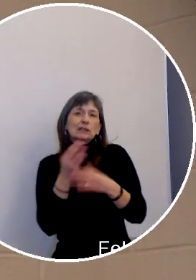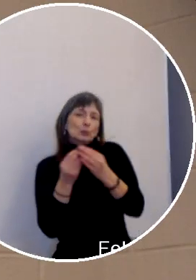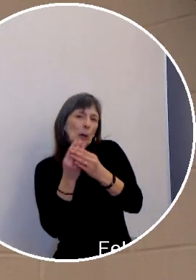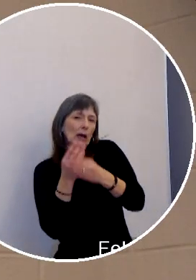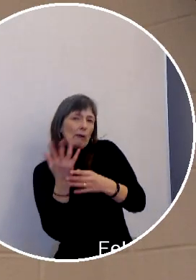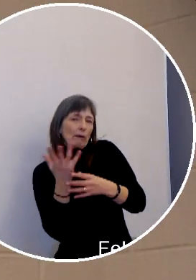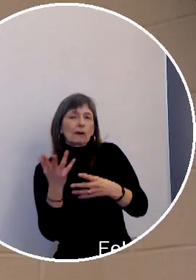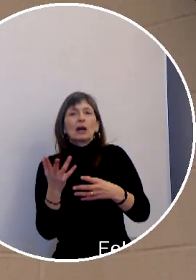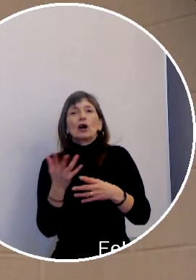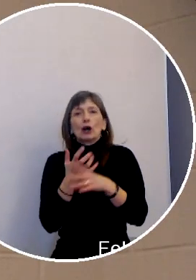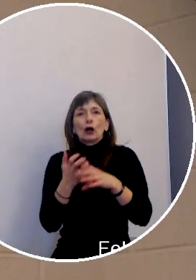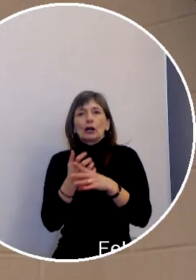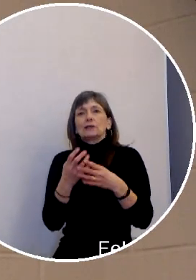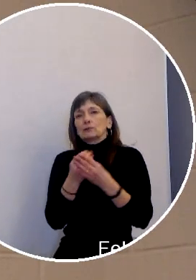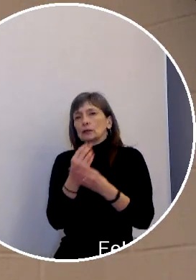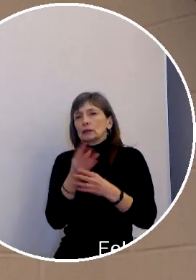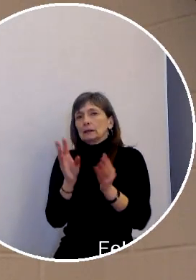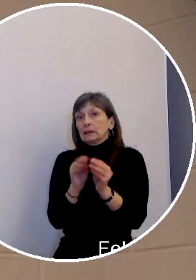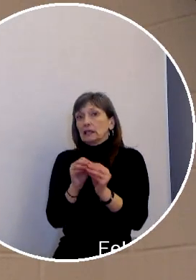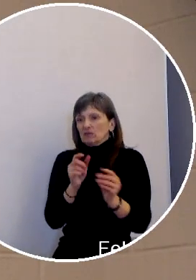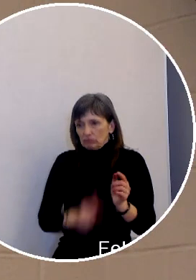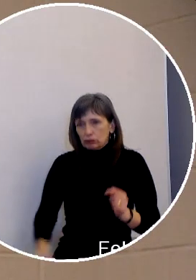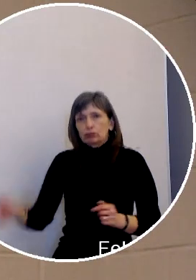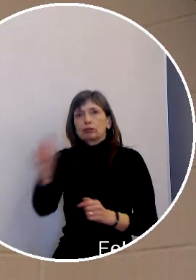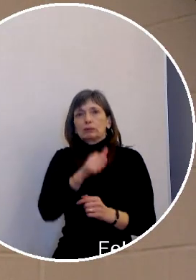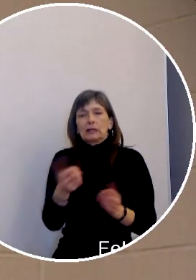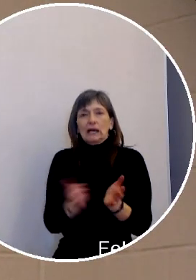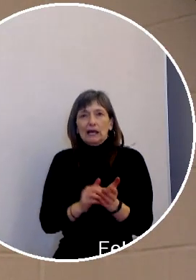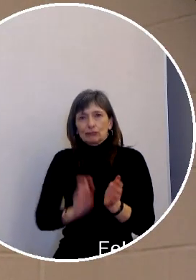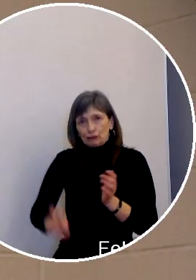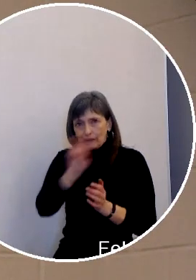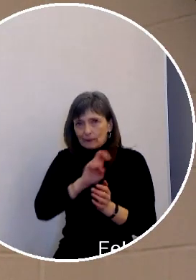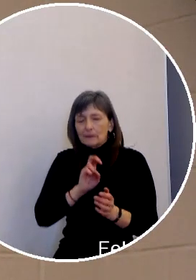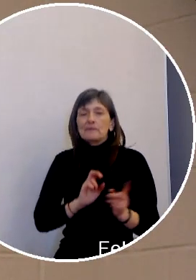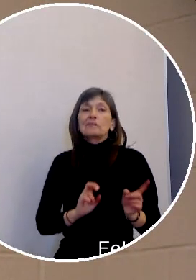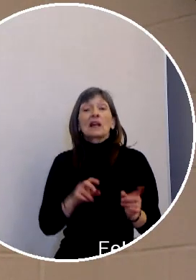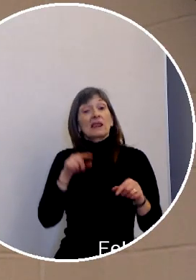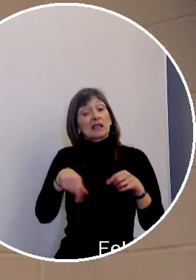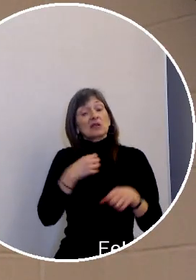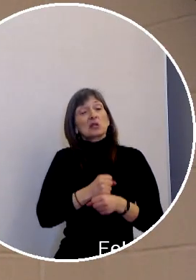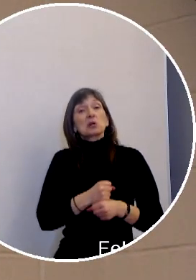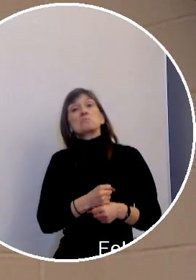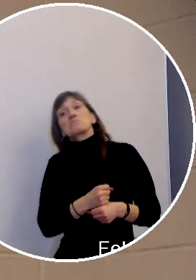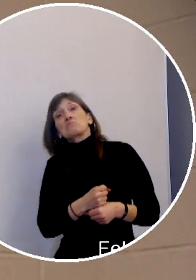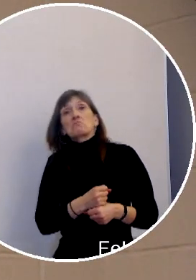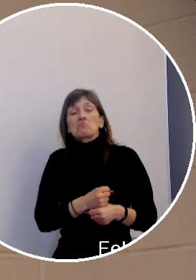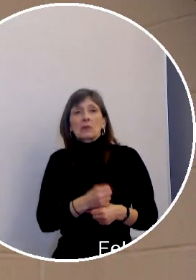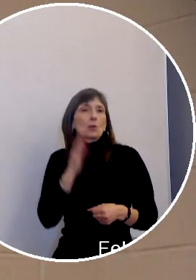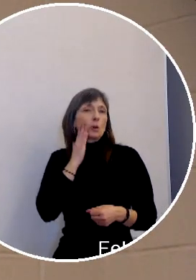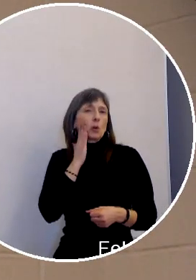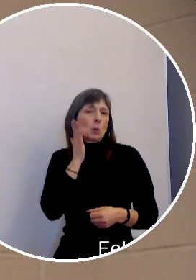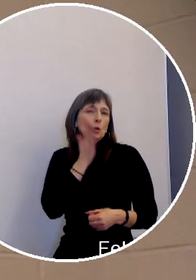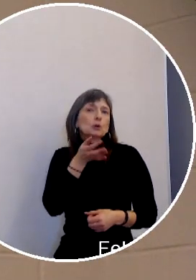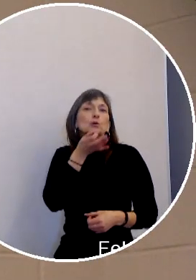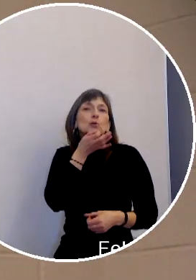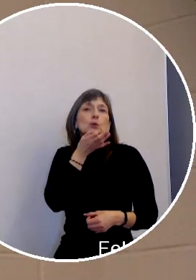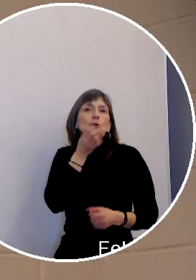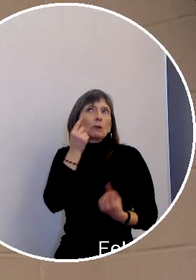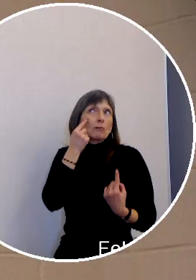meetings. And this year we decided to capitalize on the eventual launch of